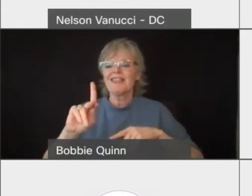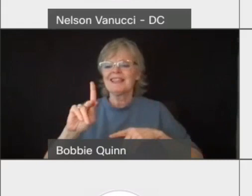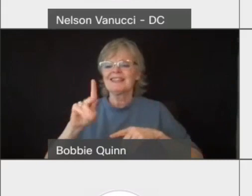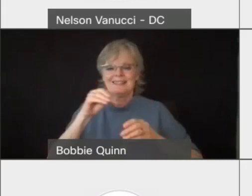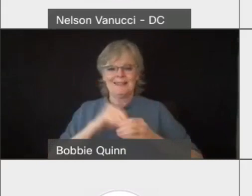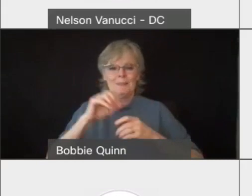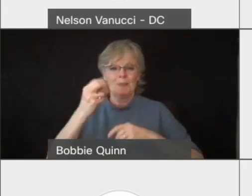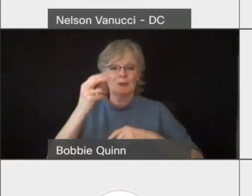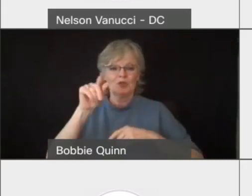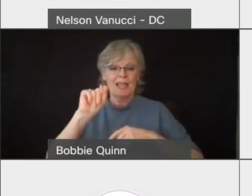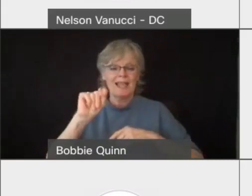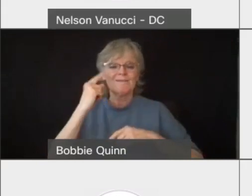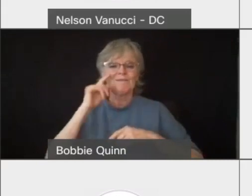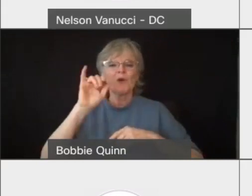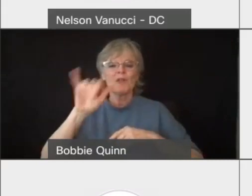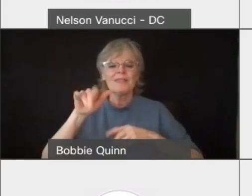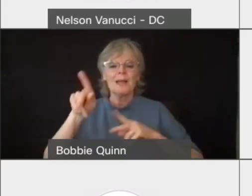chat.